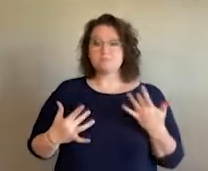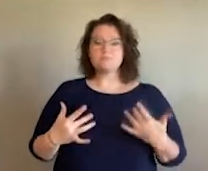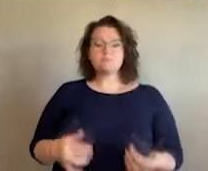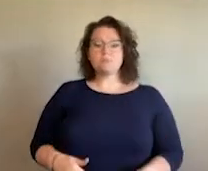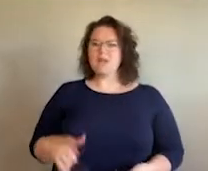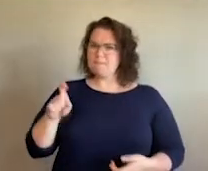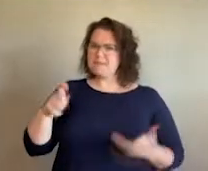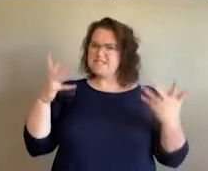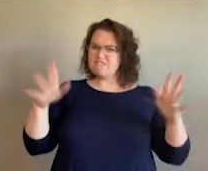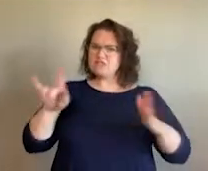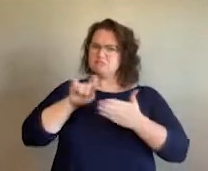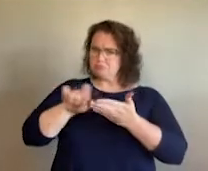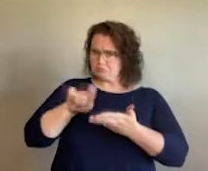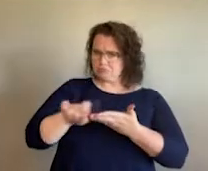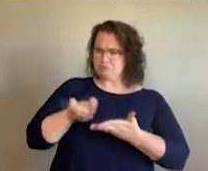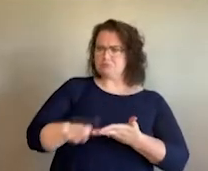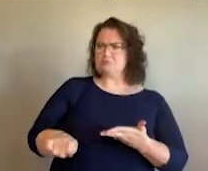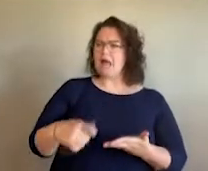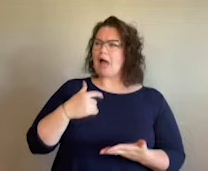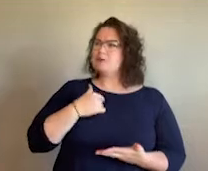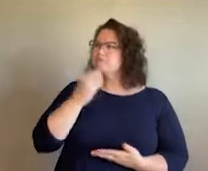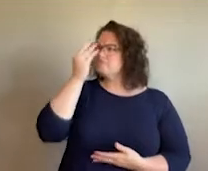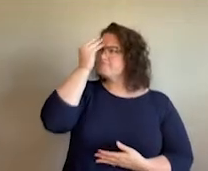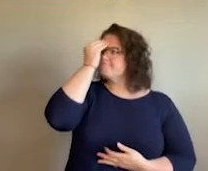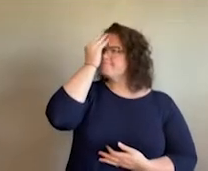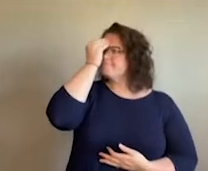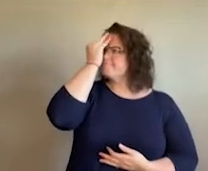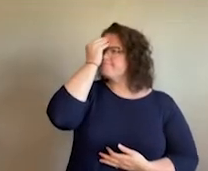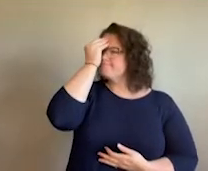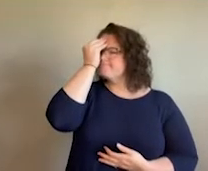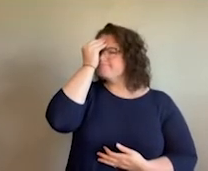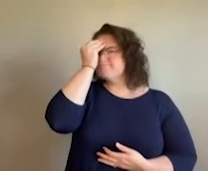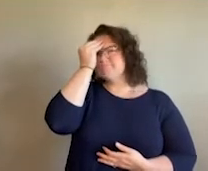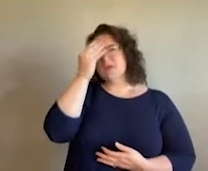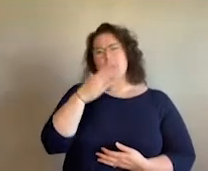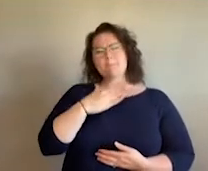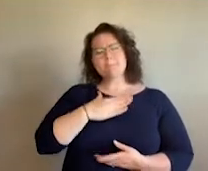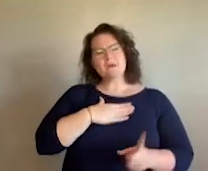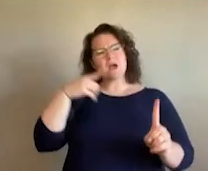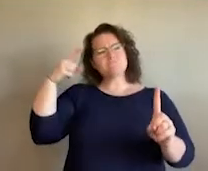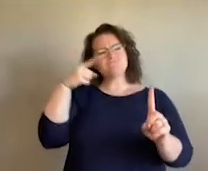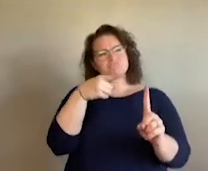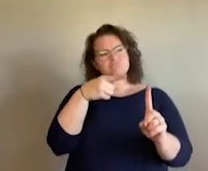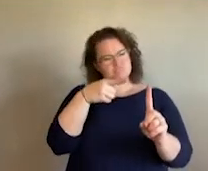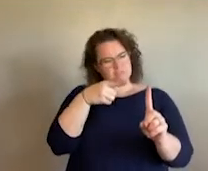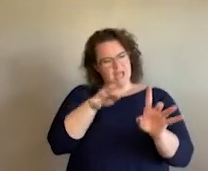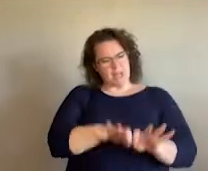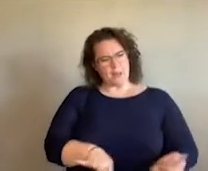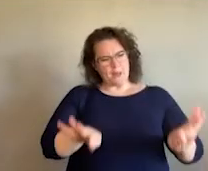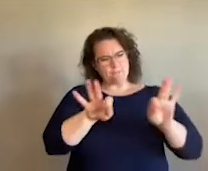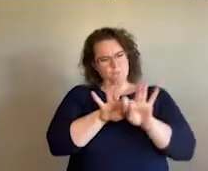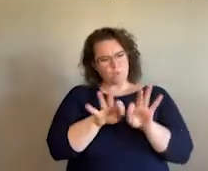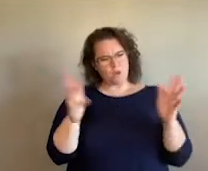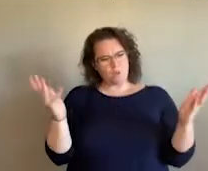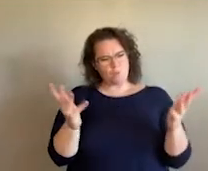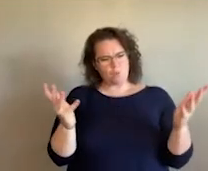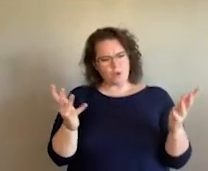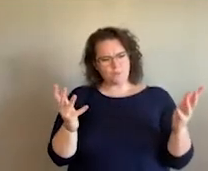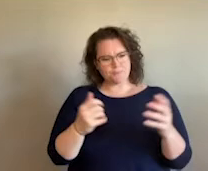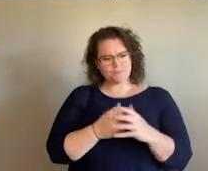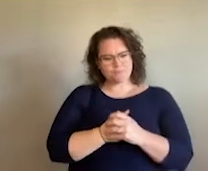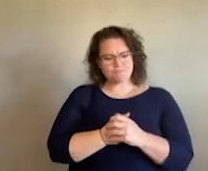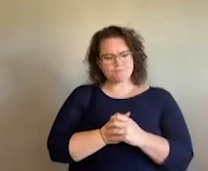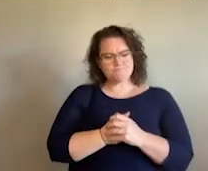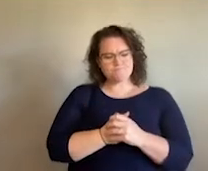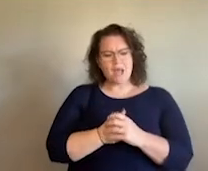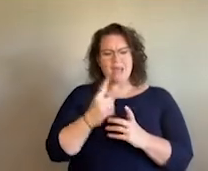body, but I was really trying hard to figure out what was so important that I wanted to share with her. Well, I